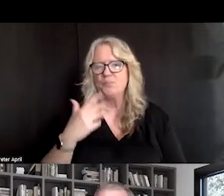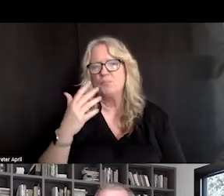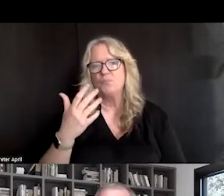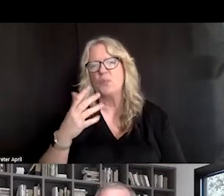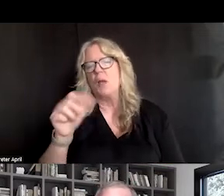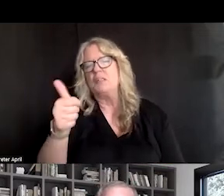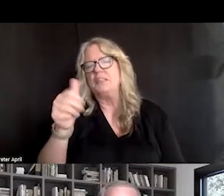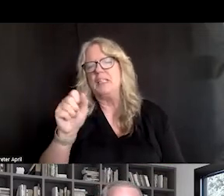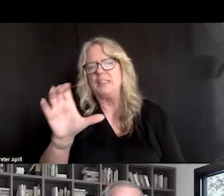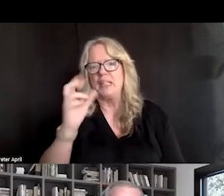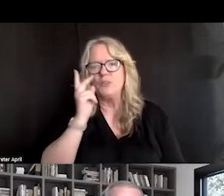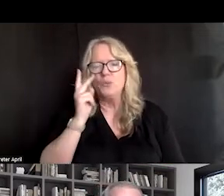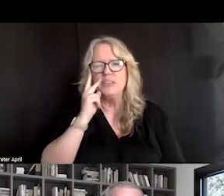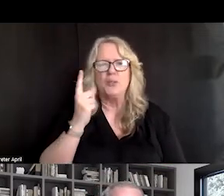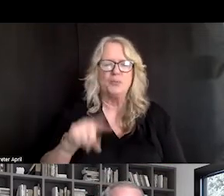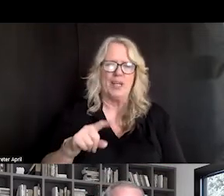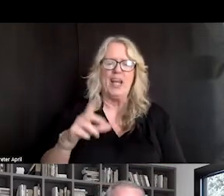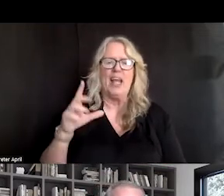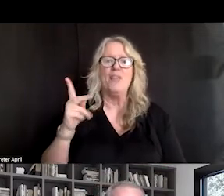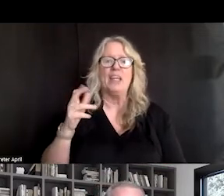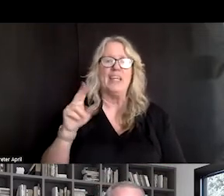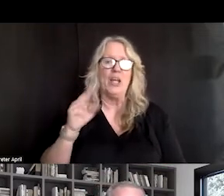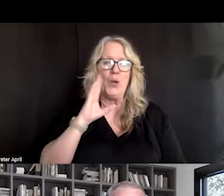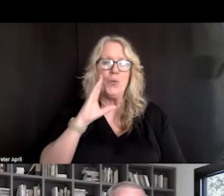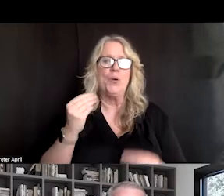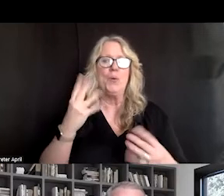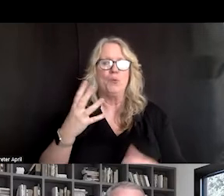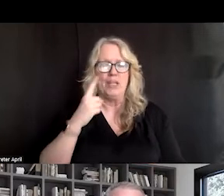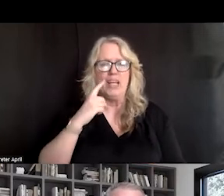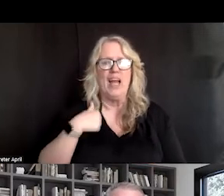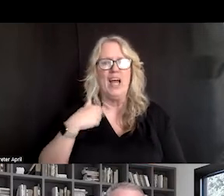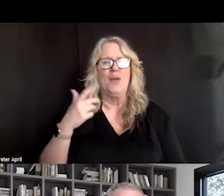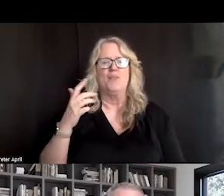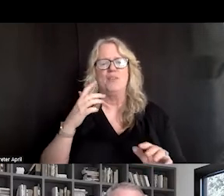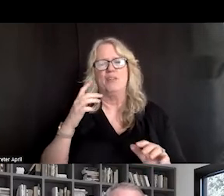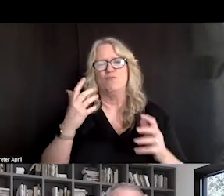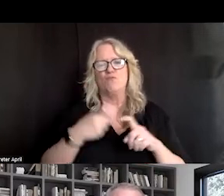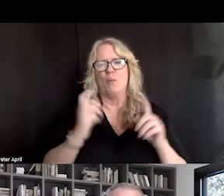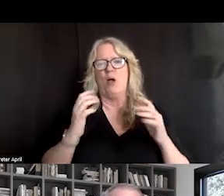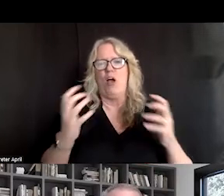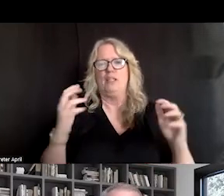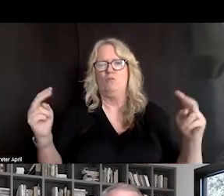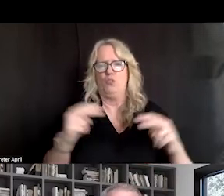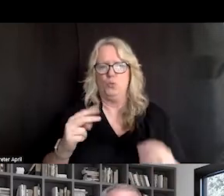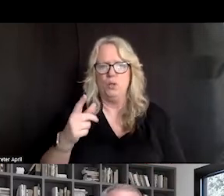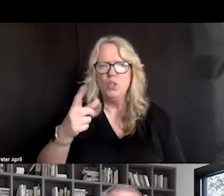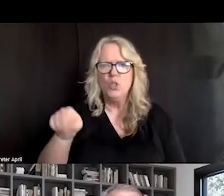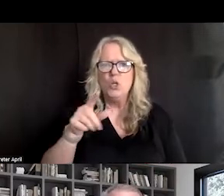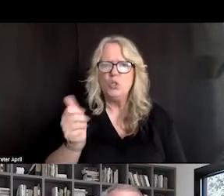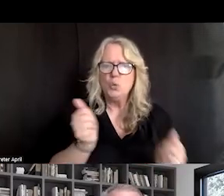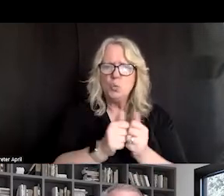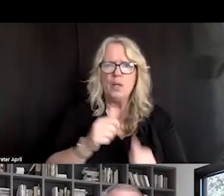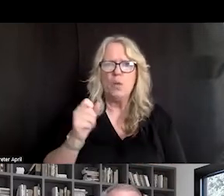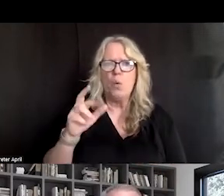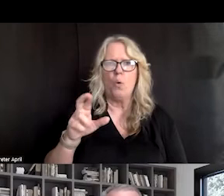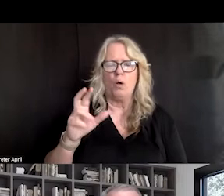10 seconds. And then Karen is going to bring up our audience view of this. And you guys, you can go with the audience or you